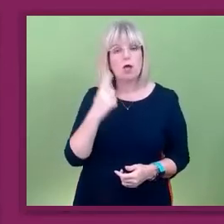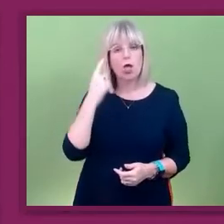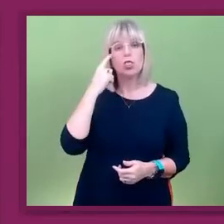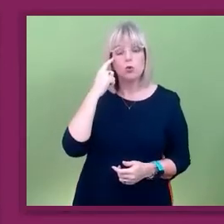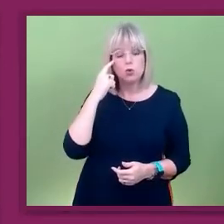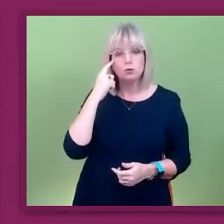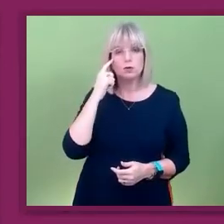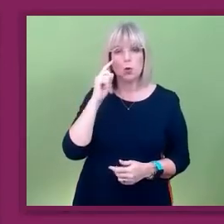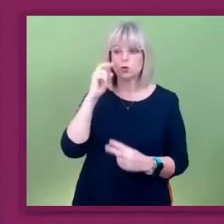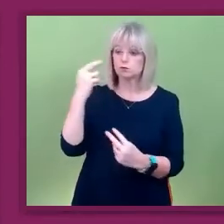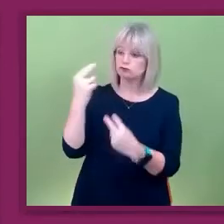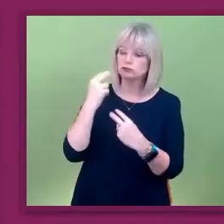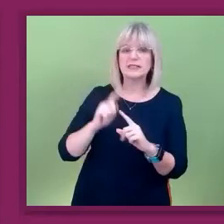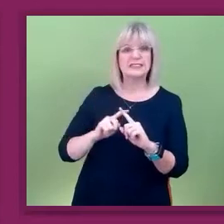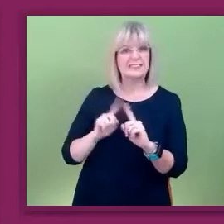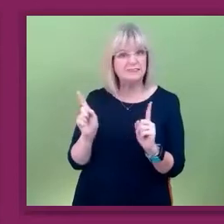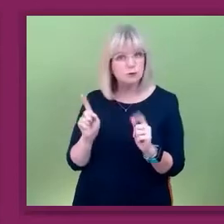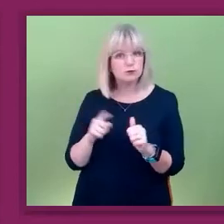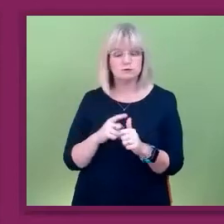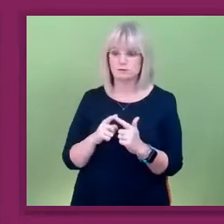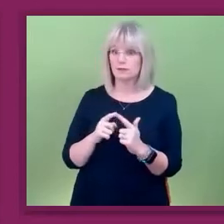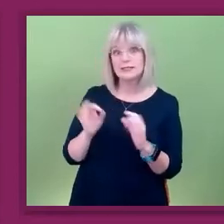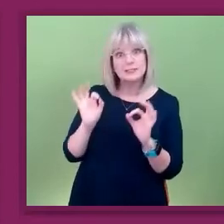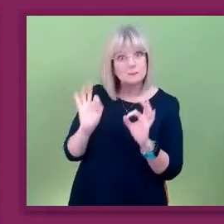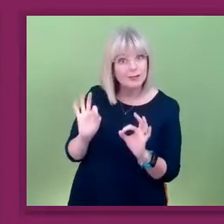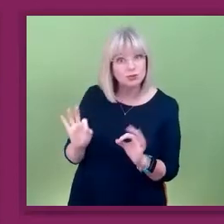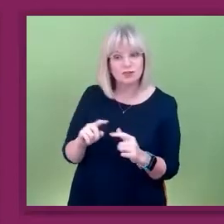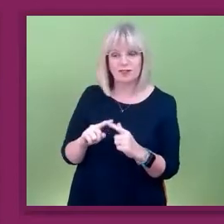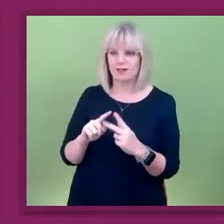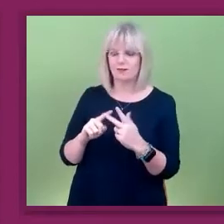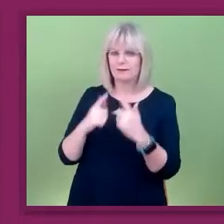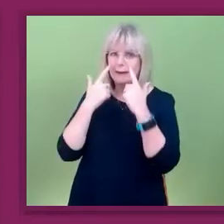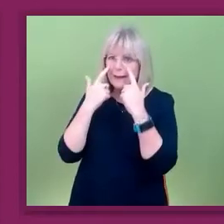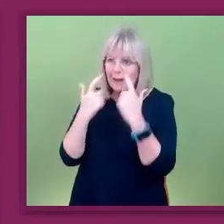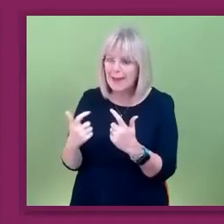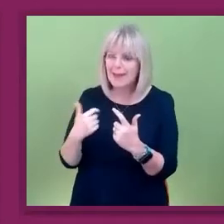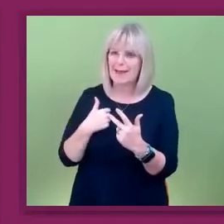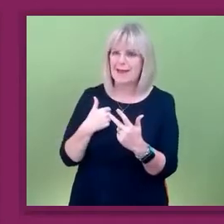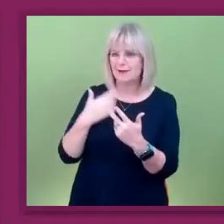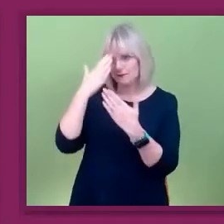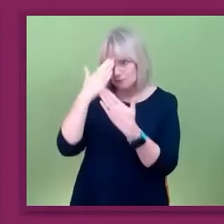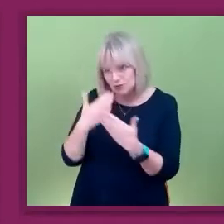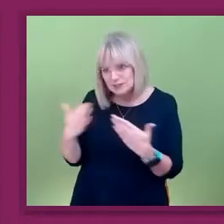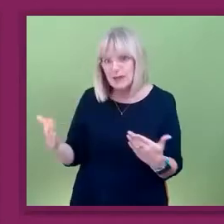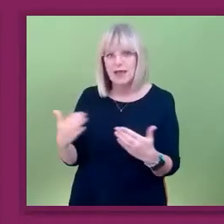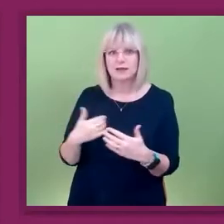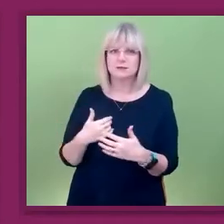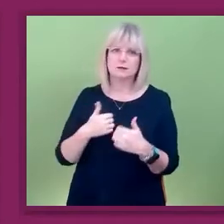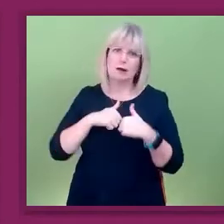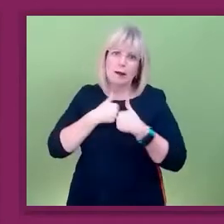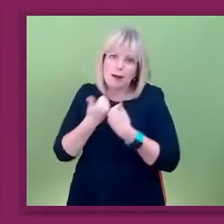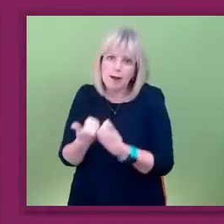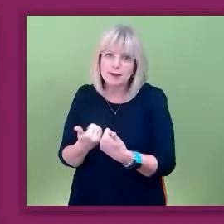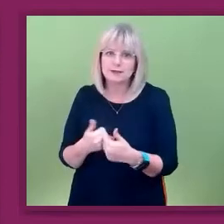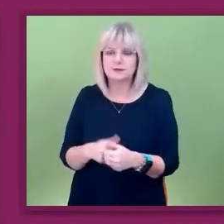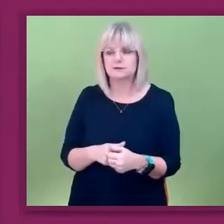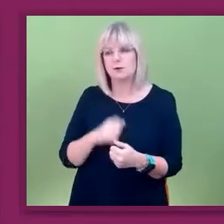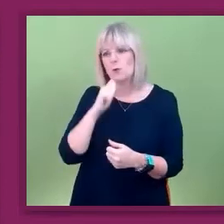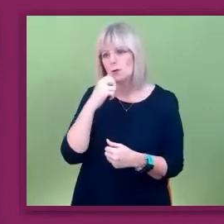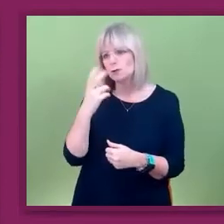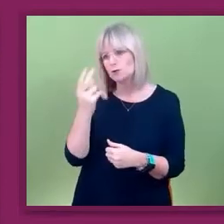different, special. I would be treated with care, respect, kindness, be spoken to with my first name,